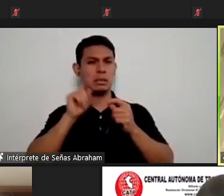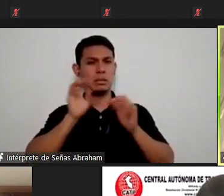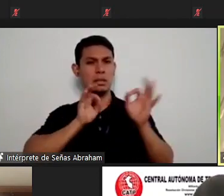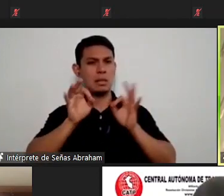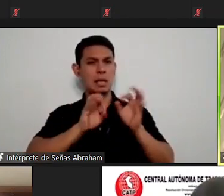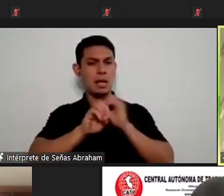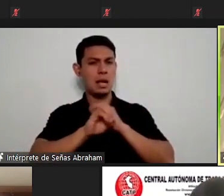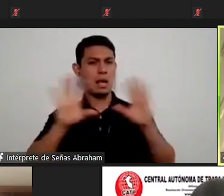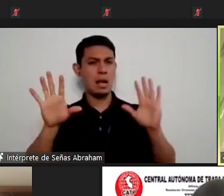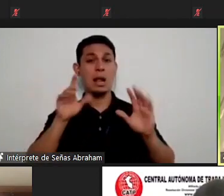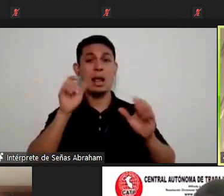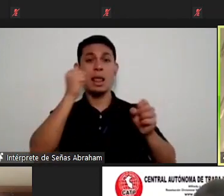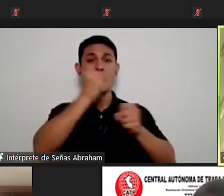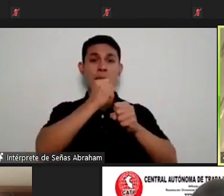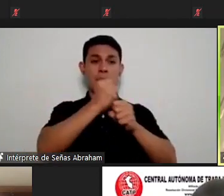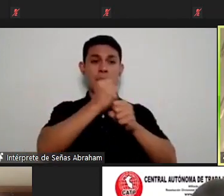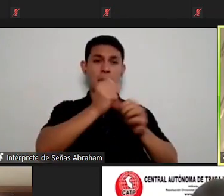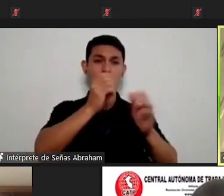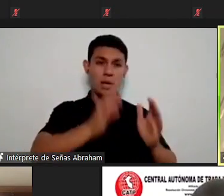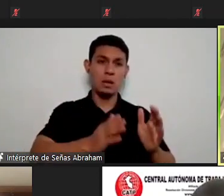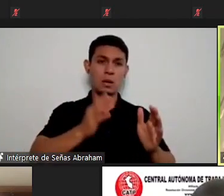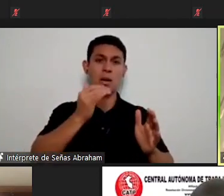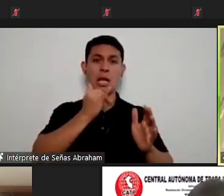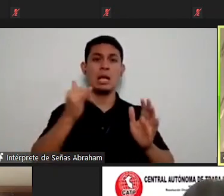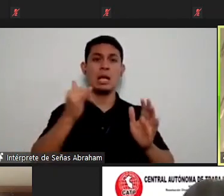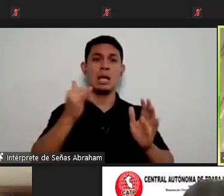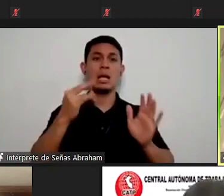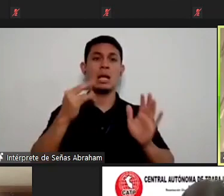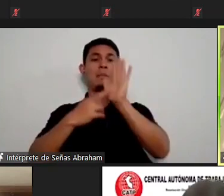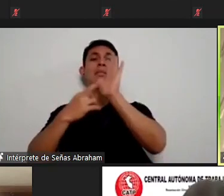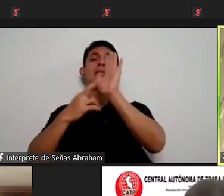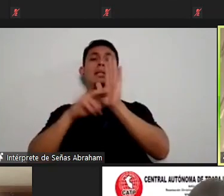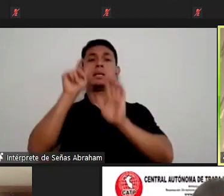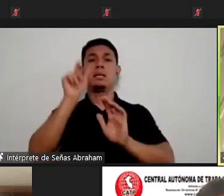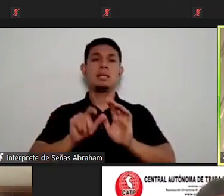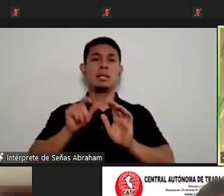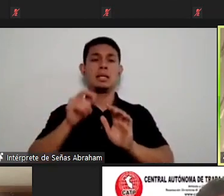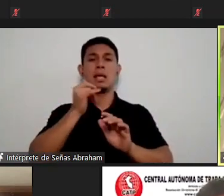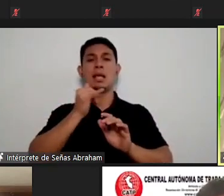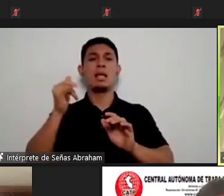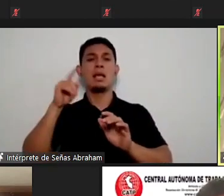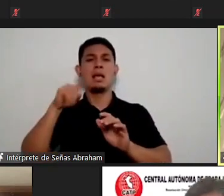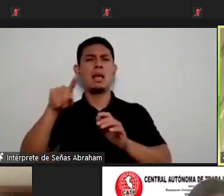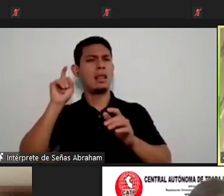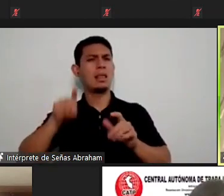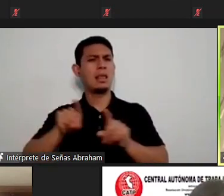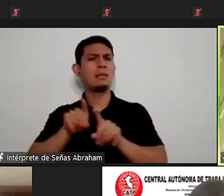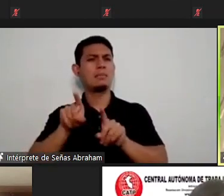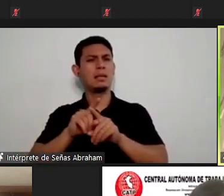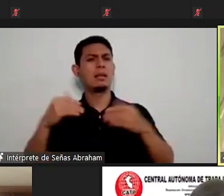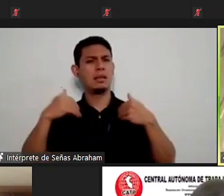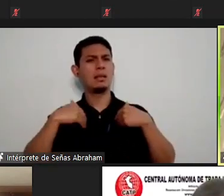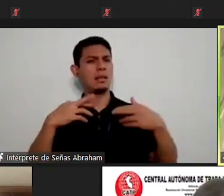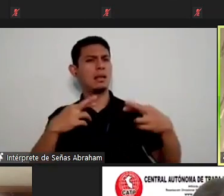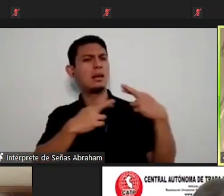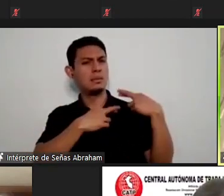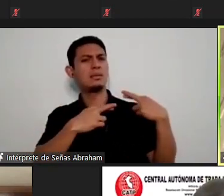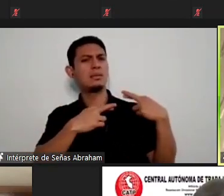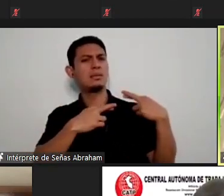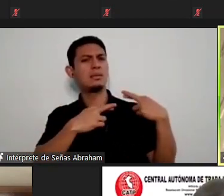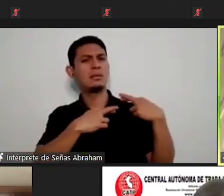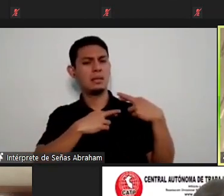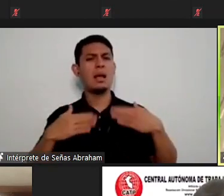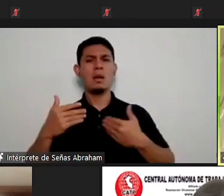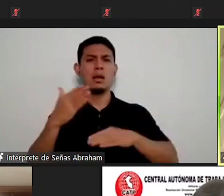unions do play a central role in ensuring that real progress is made towards effective protection of workers rights